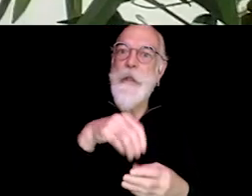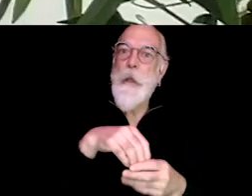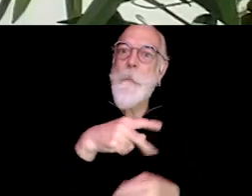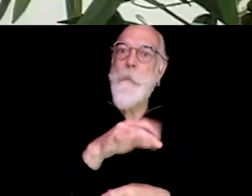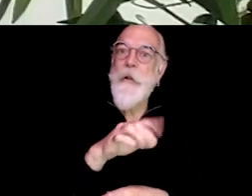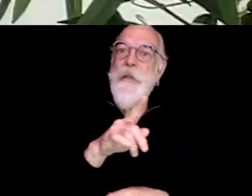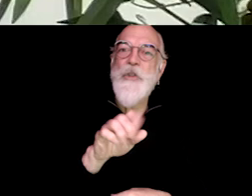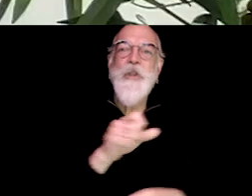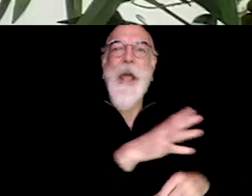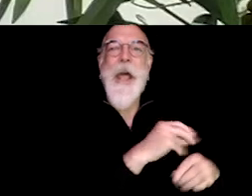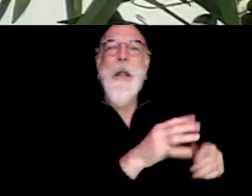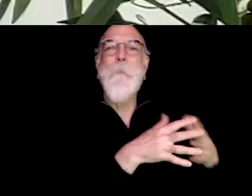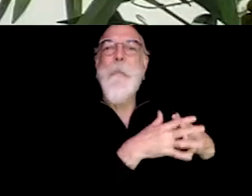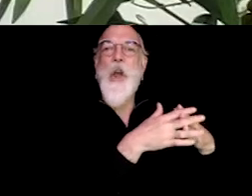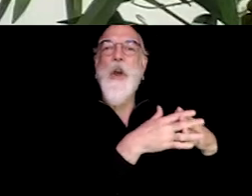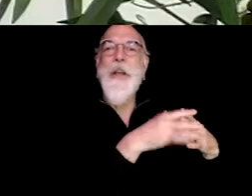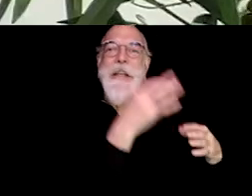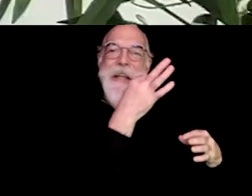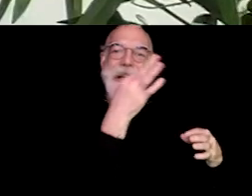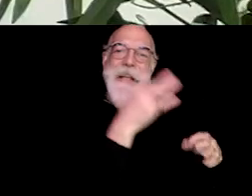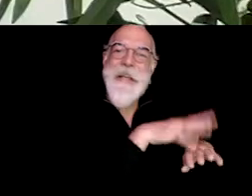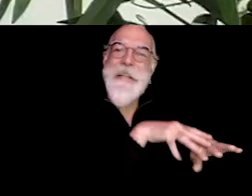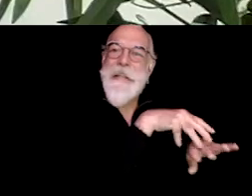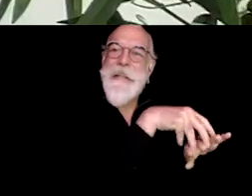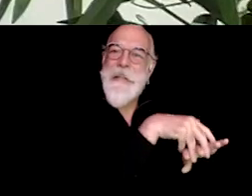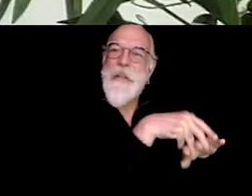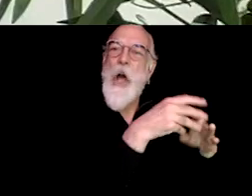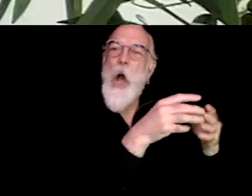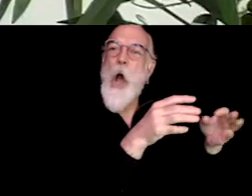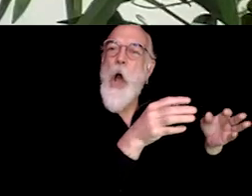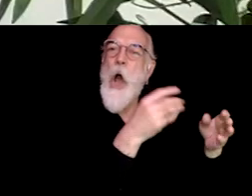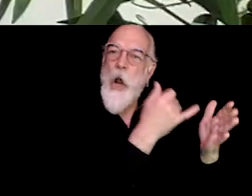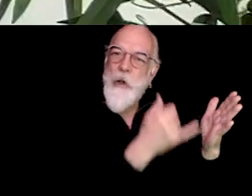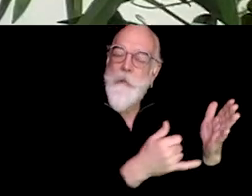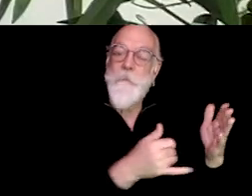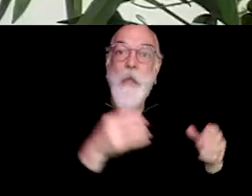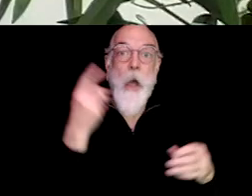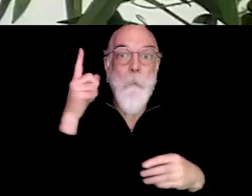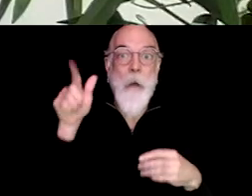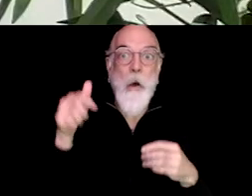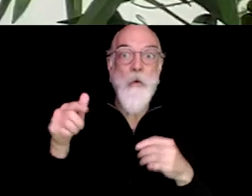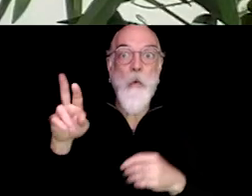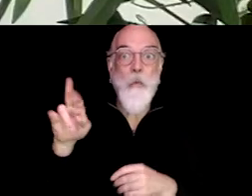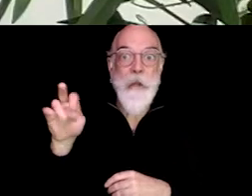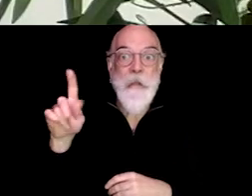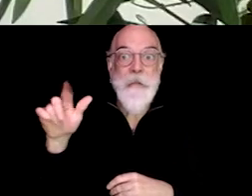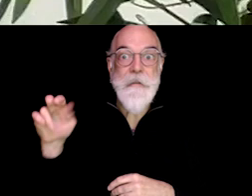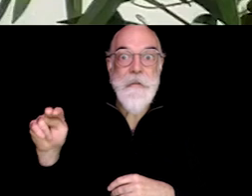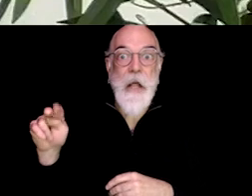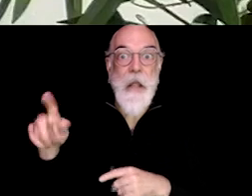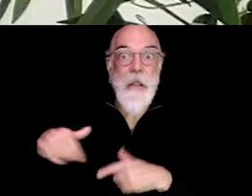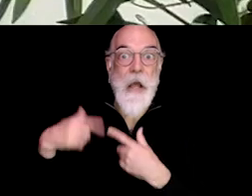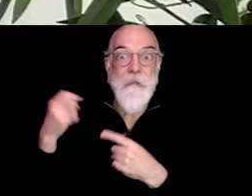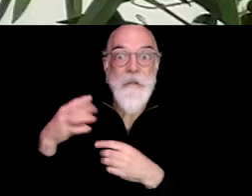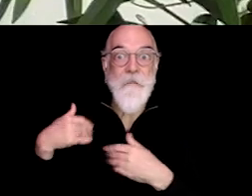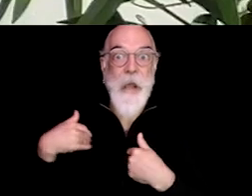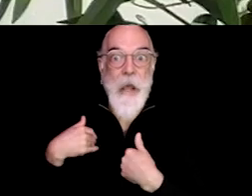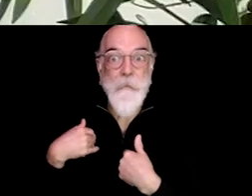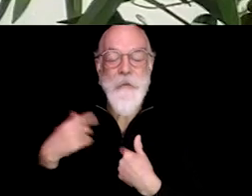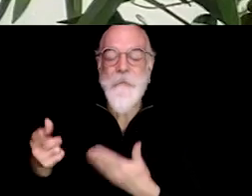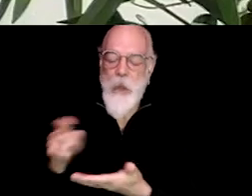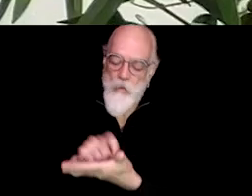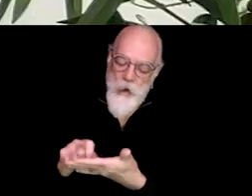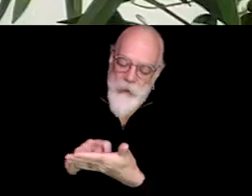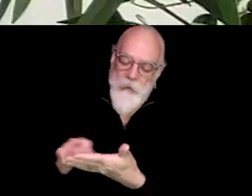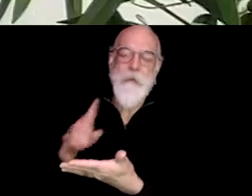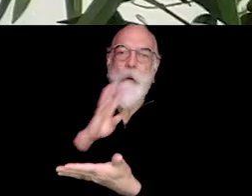Indian Arts. In their citation for The Radiant Lives of Animals, the selection committee wrote, quote, "Linda Hogan's